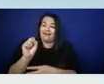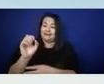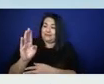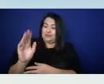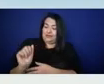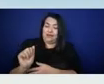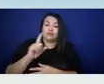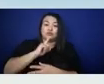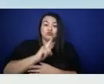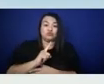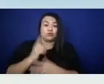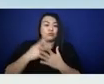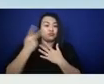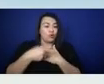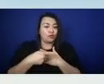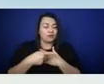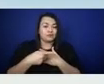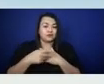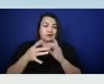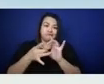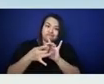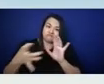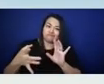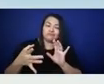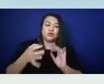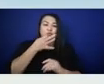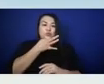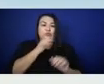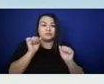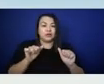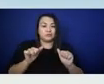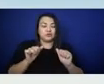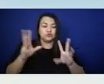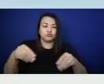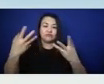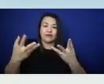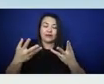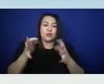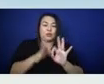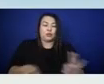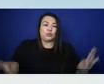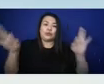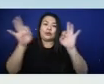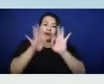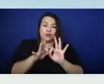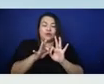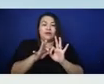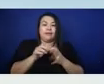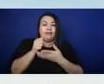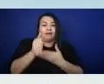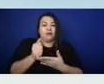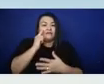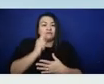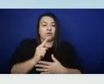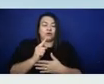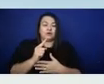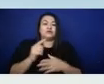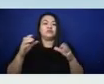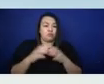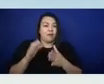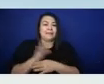businesses and those in underserved segments of our communities, including women, minorities, veterans. And we want to make sure that